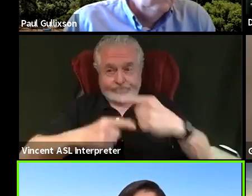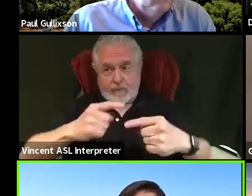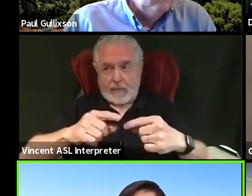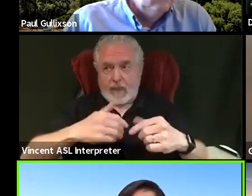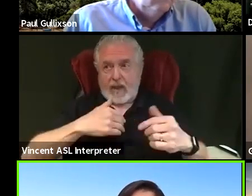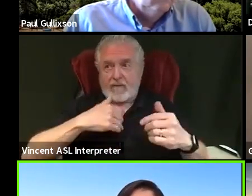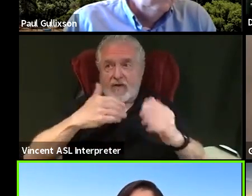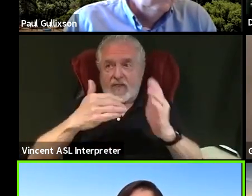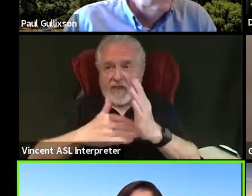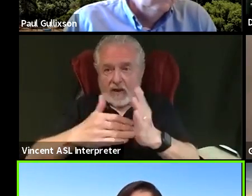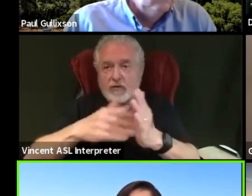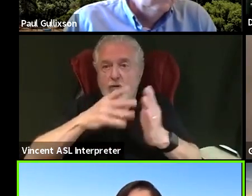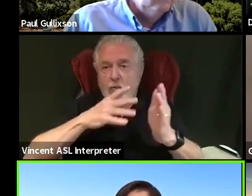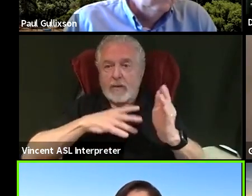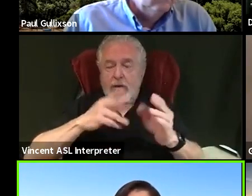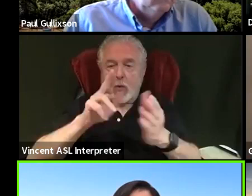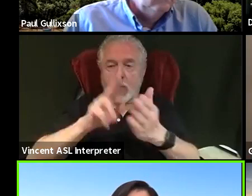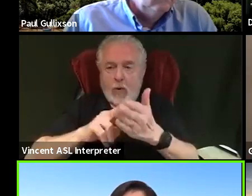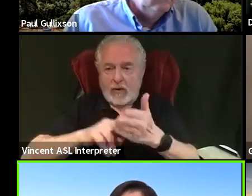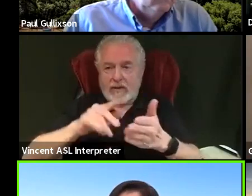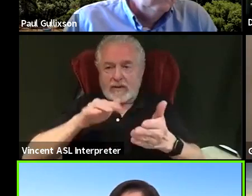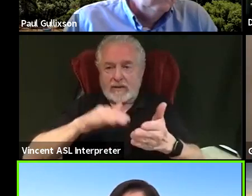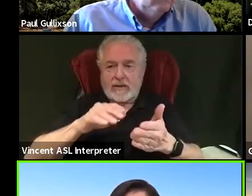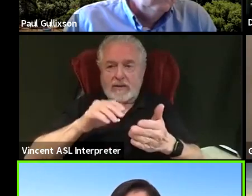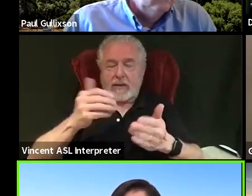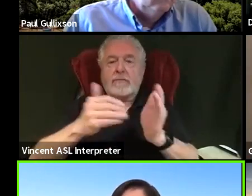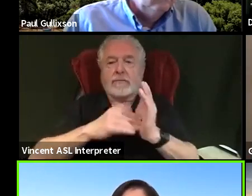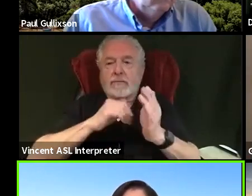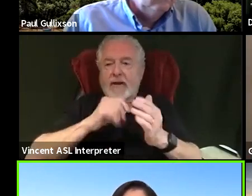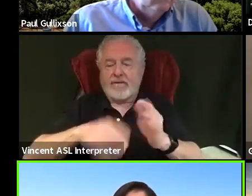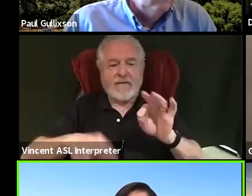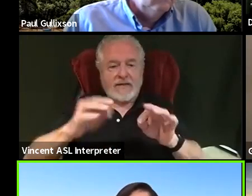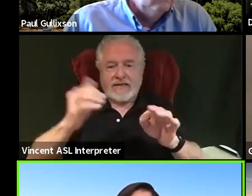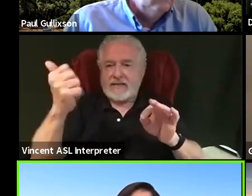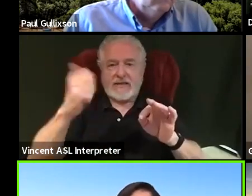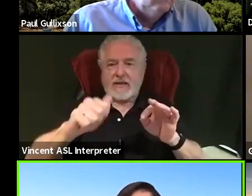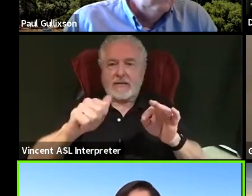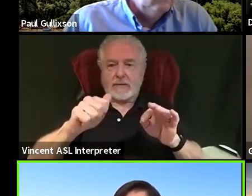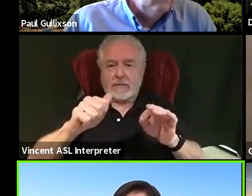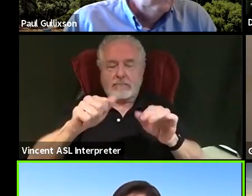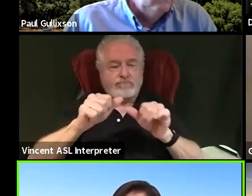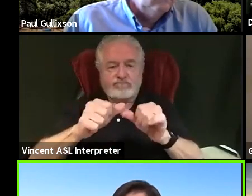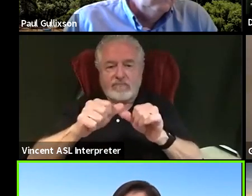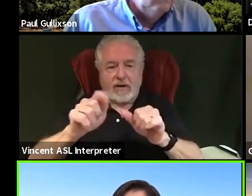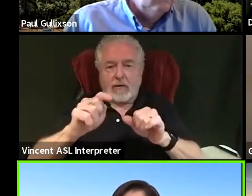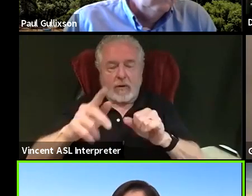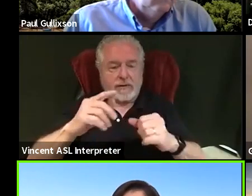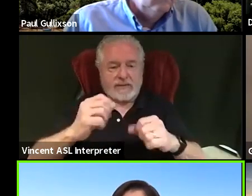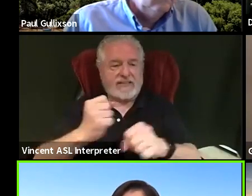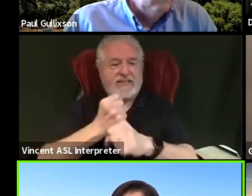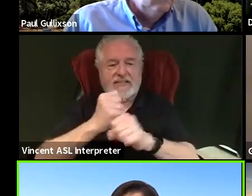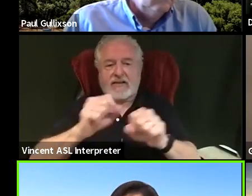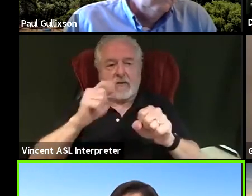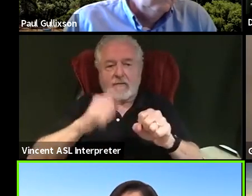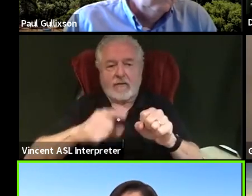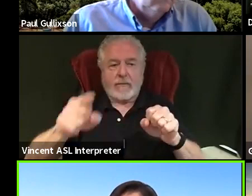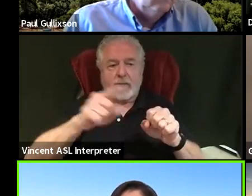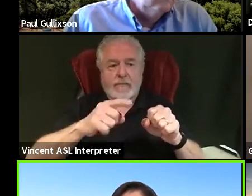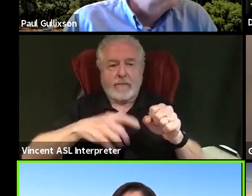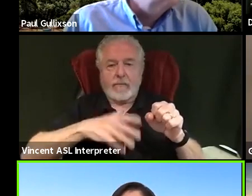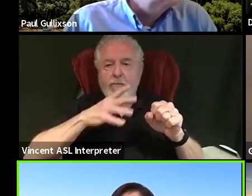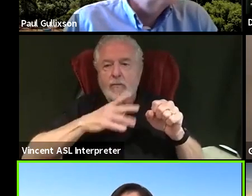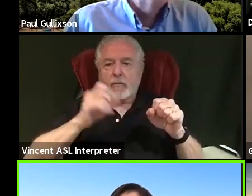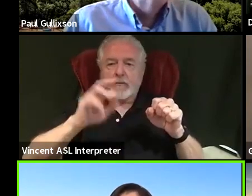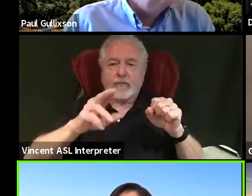got thousands of women enrolled in this study, and again, have not found any concerns at all for safety for the pregnant